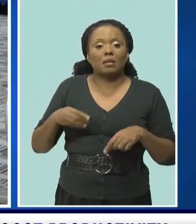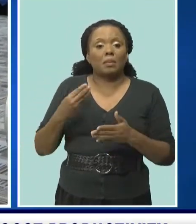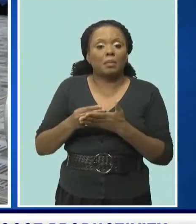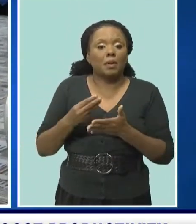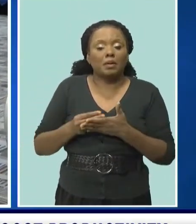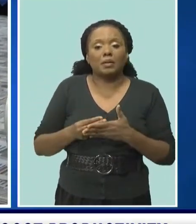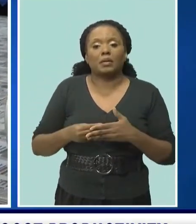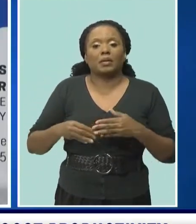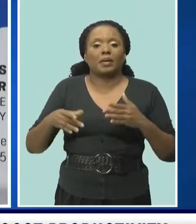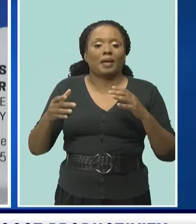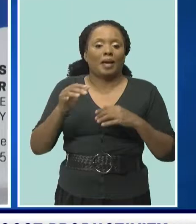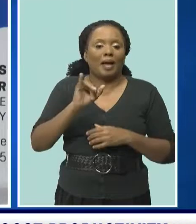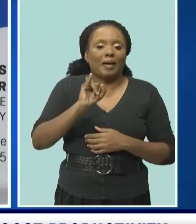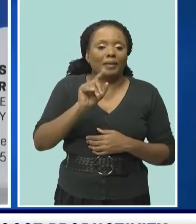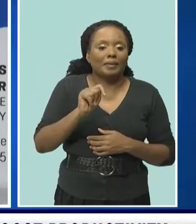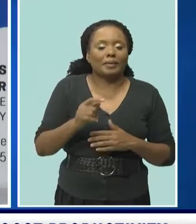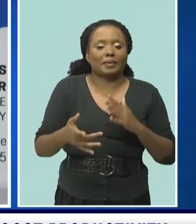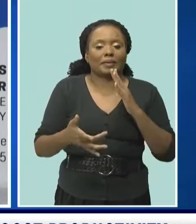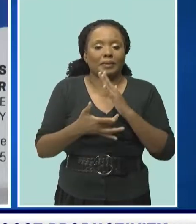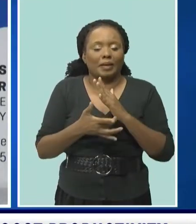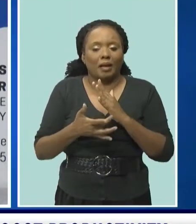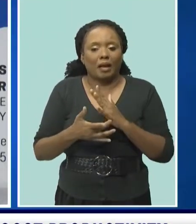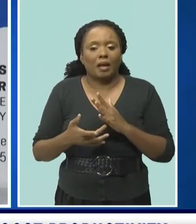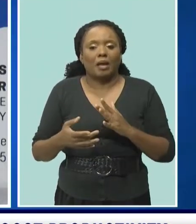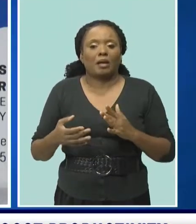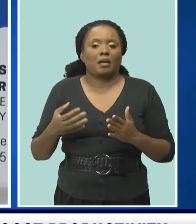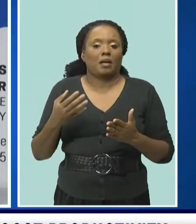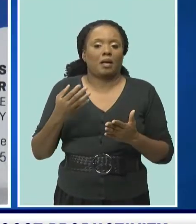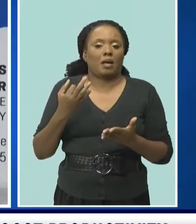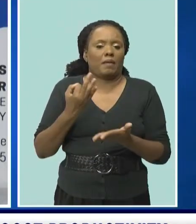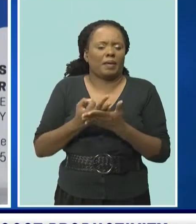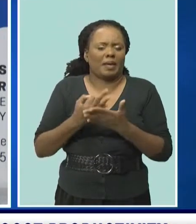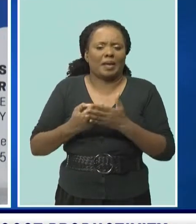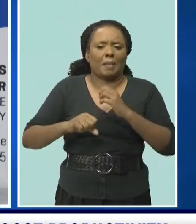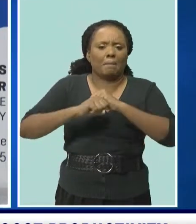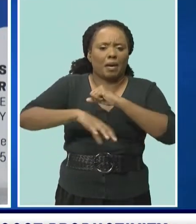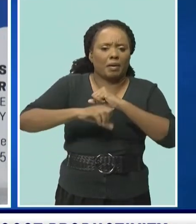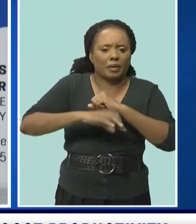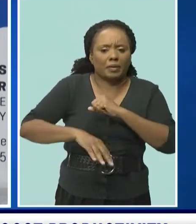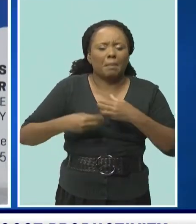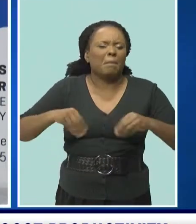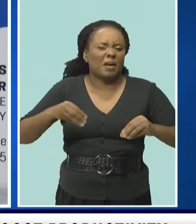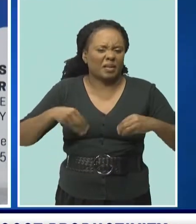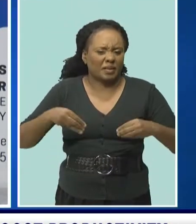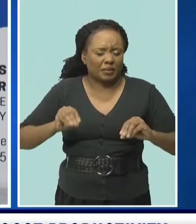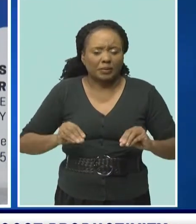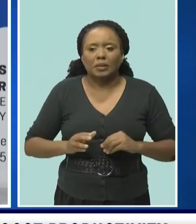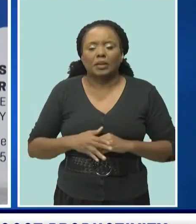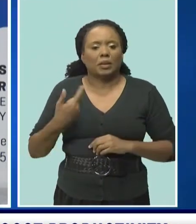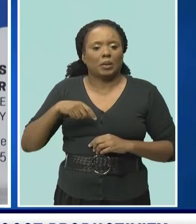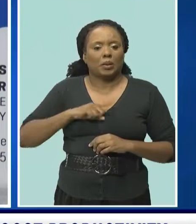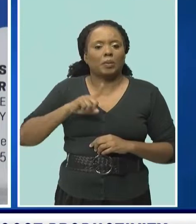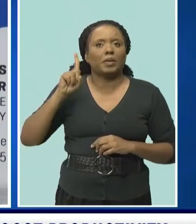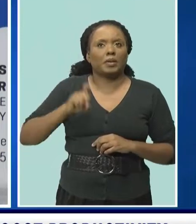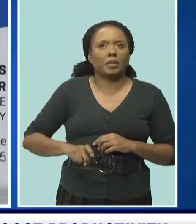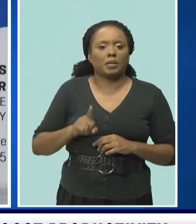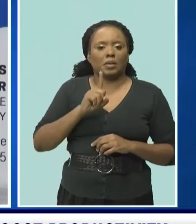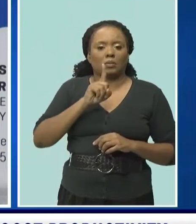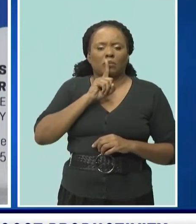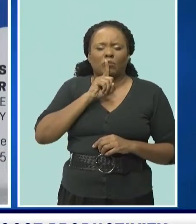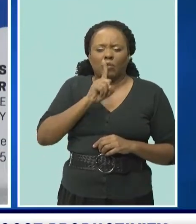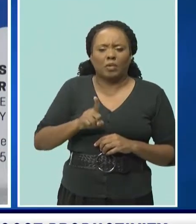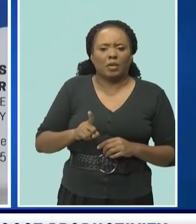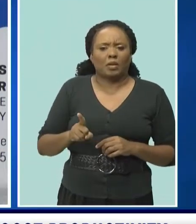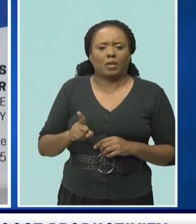in IT, and in a number of areas. Barbados must be that country through its combined attraction